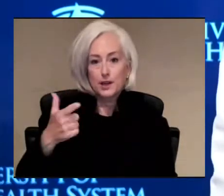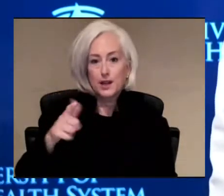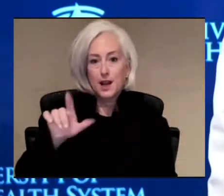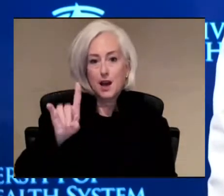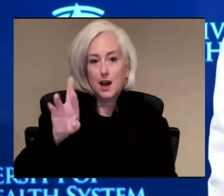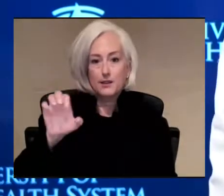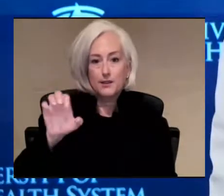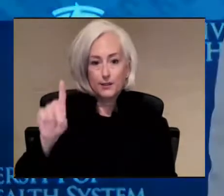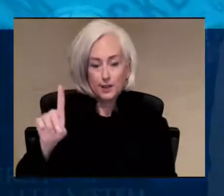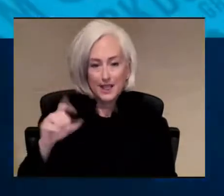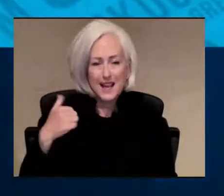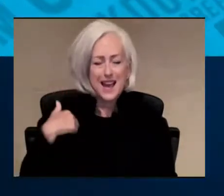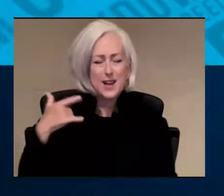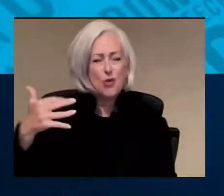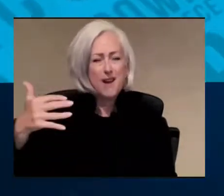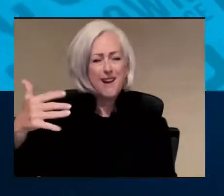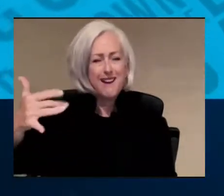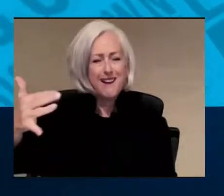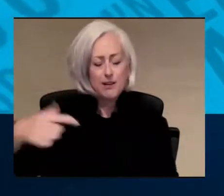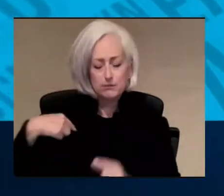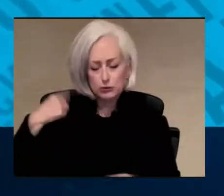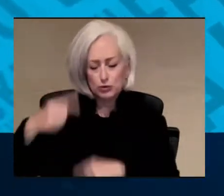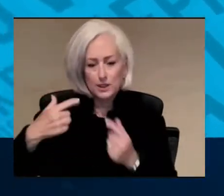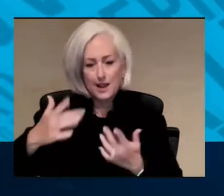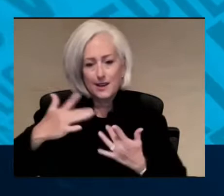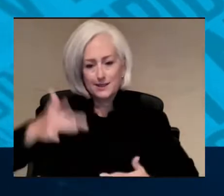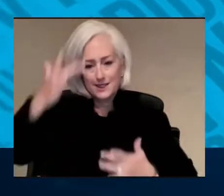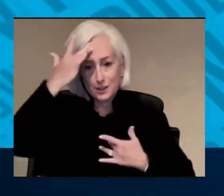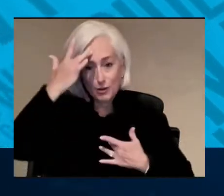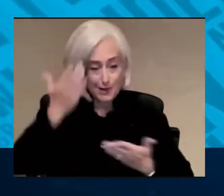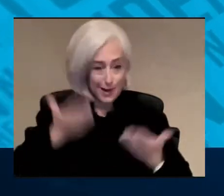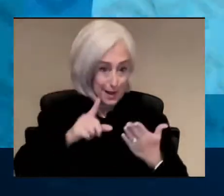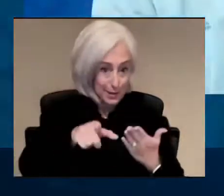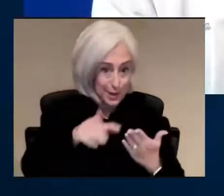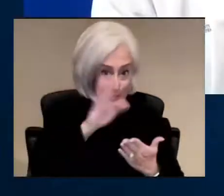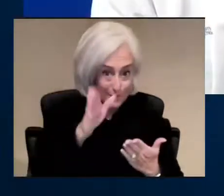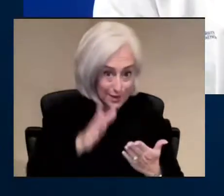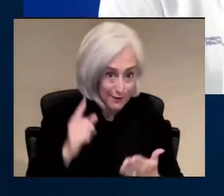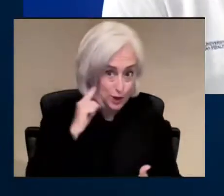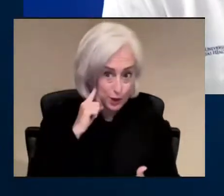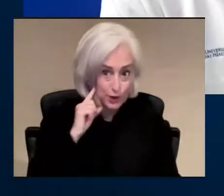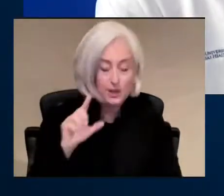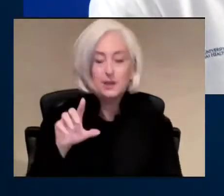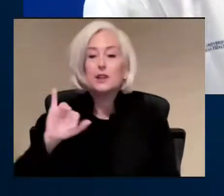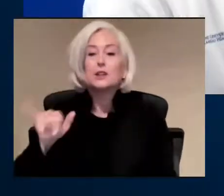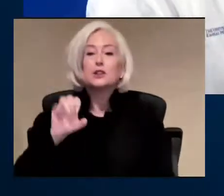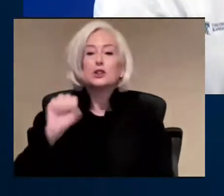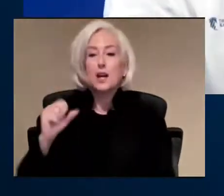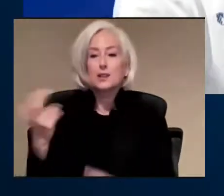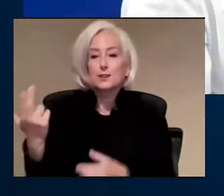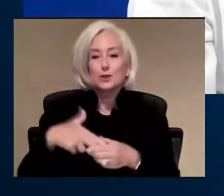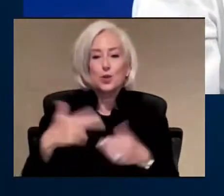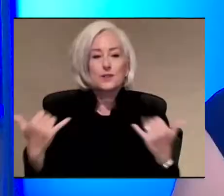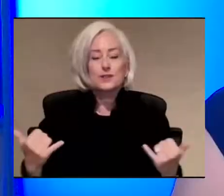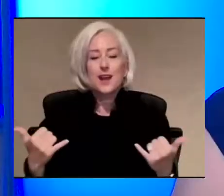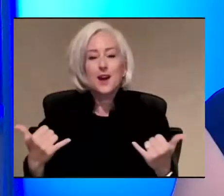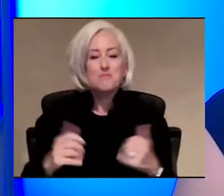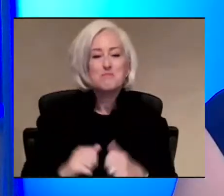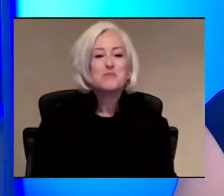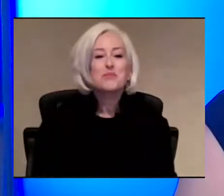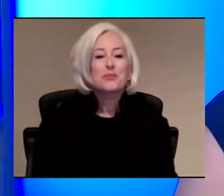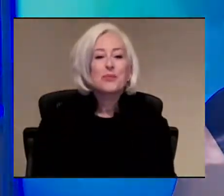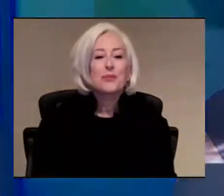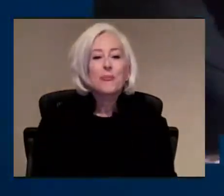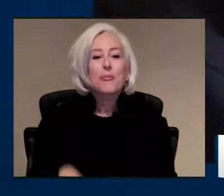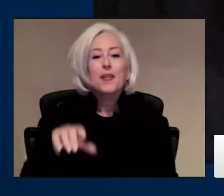of it. Jess joins us now from Studio B with more on what that is. Dr. Stites, good morning. Well, many may remember Gilbert Gottfried as